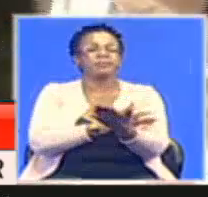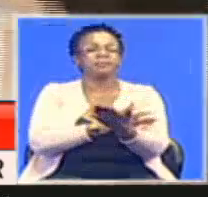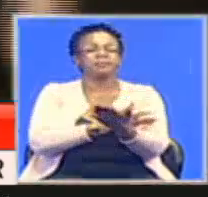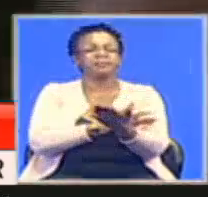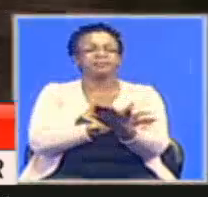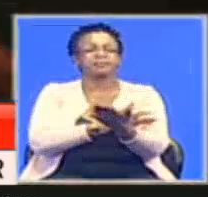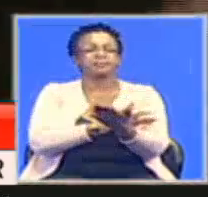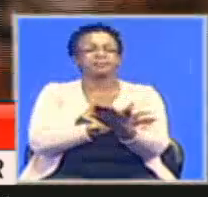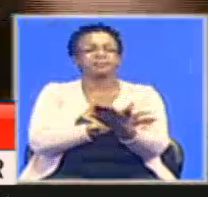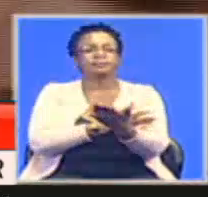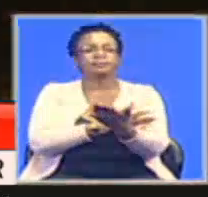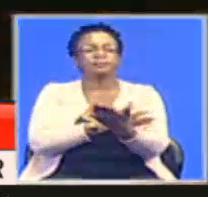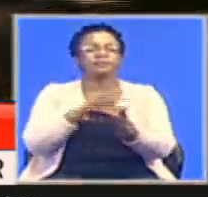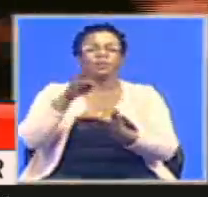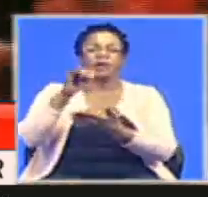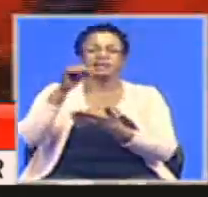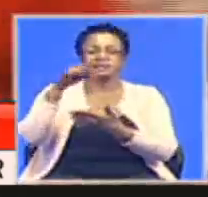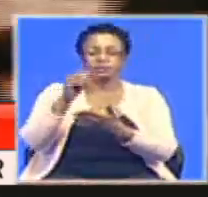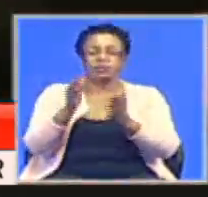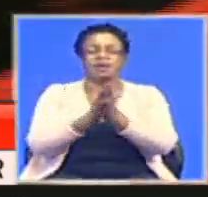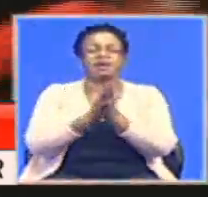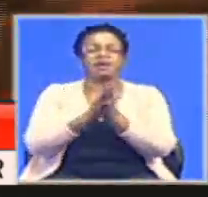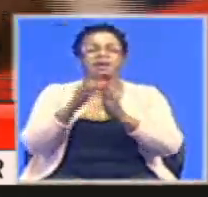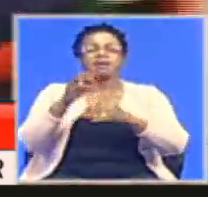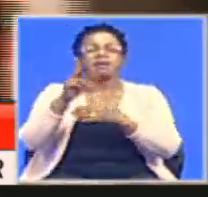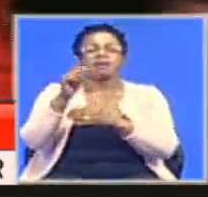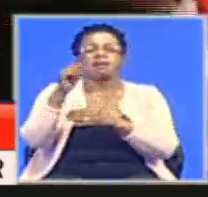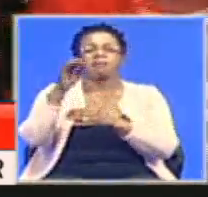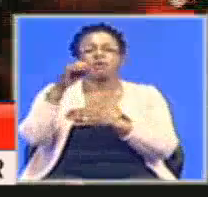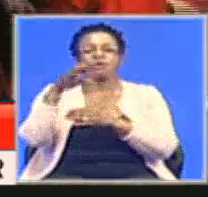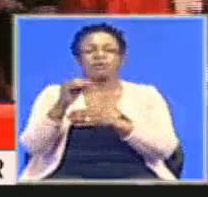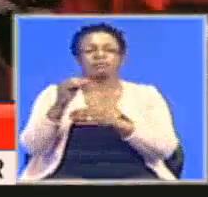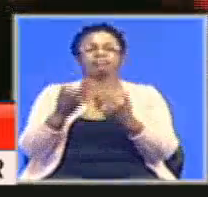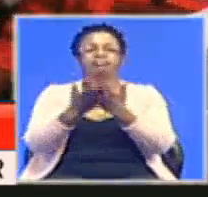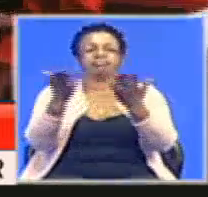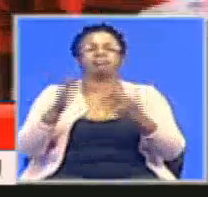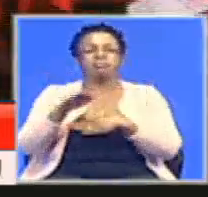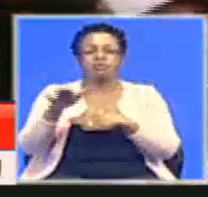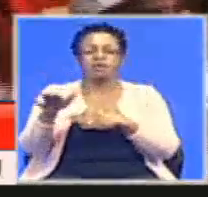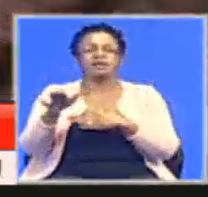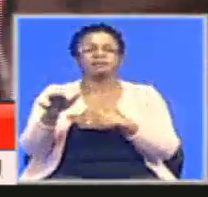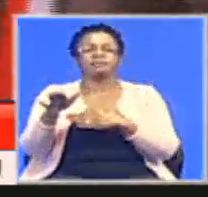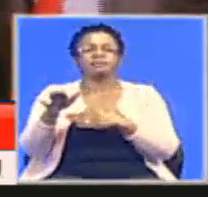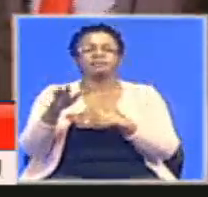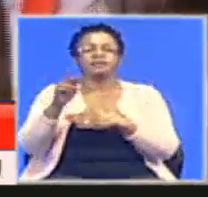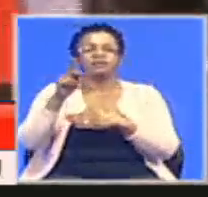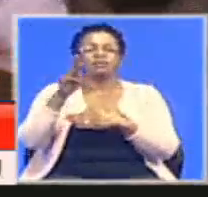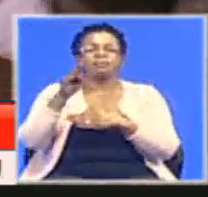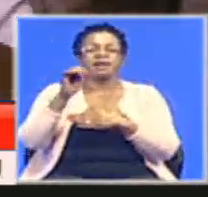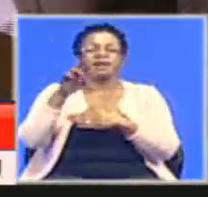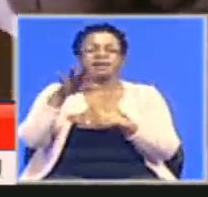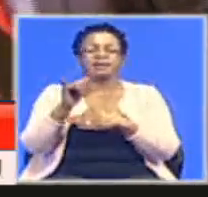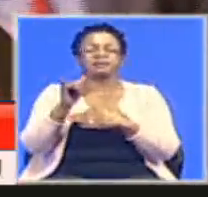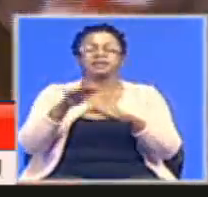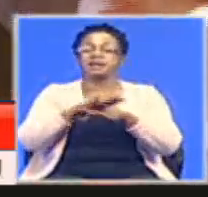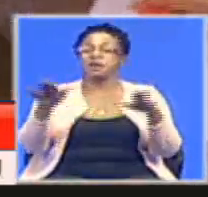Both Ferdinand Waititu and William Kabogo arrived to a cheering crowd at this dome in Dumberi grounds, Kiambu County,